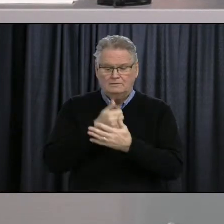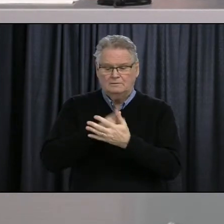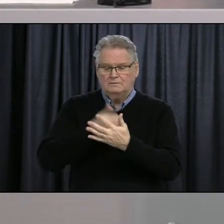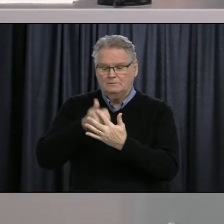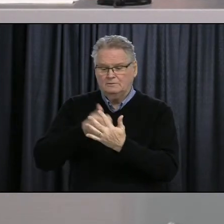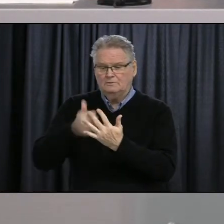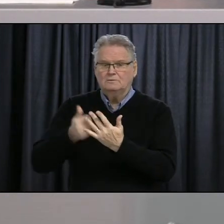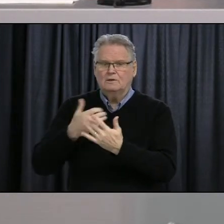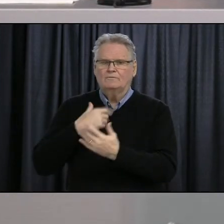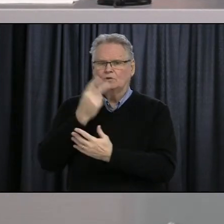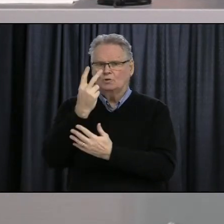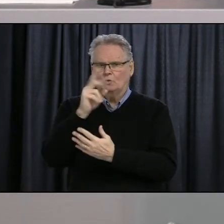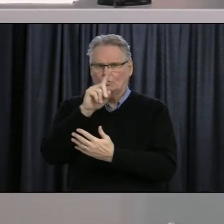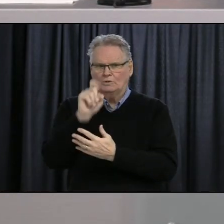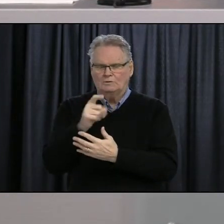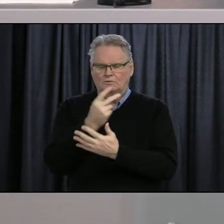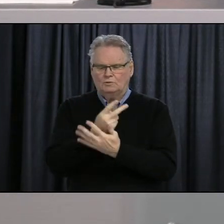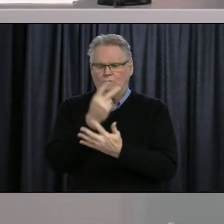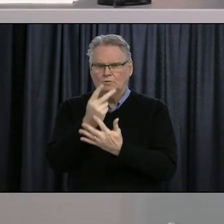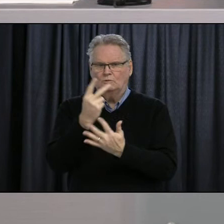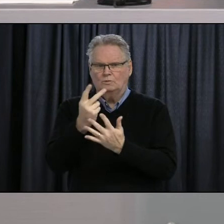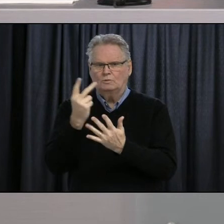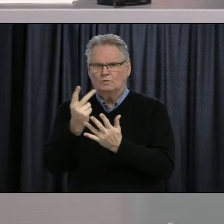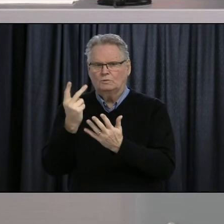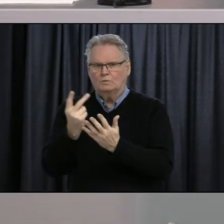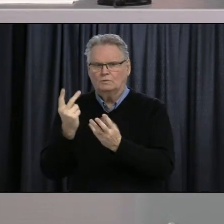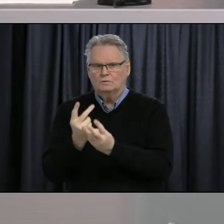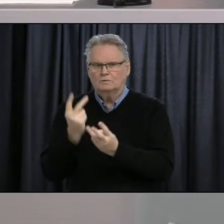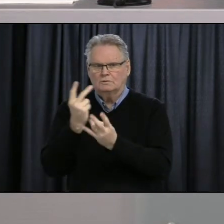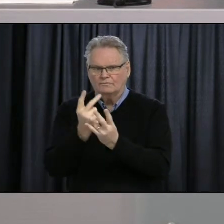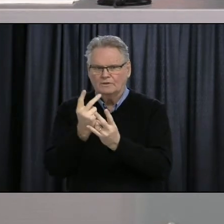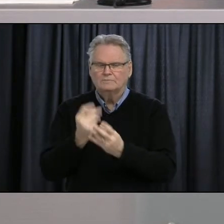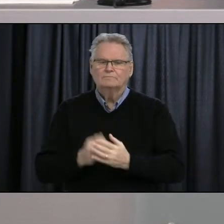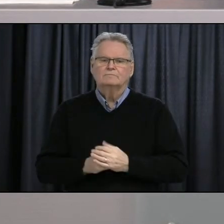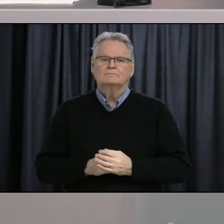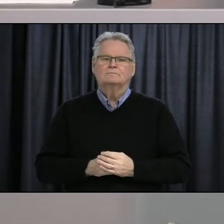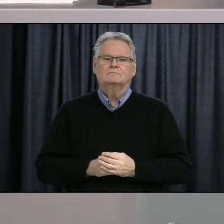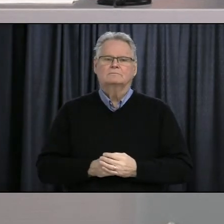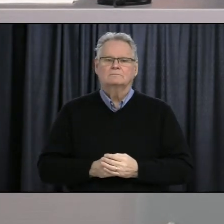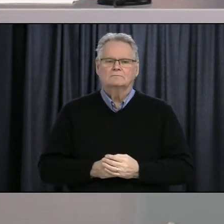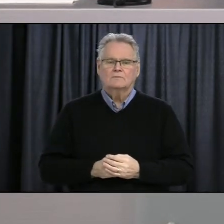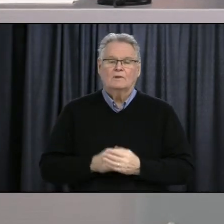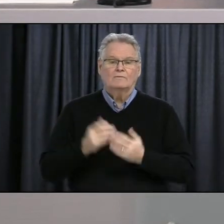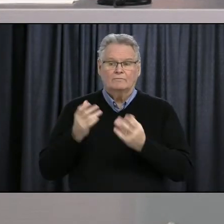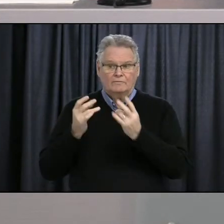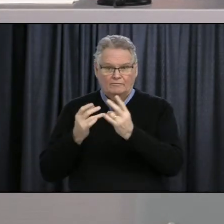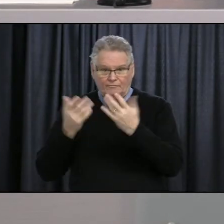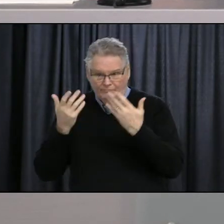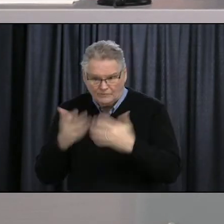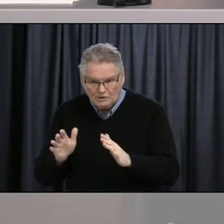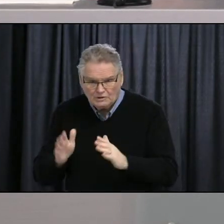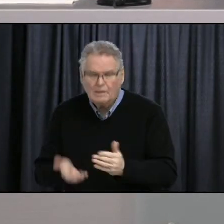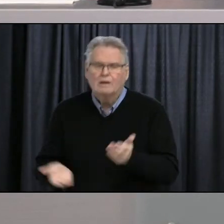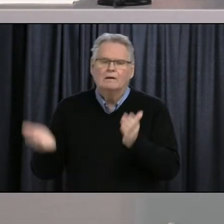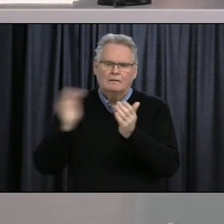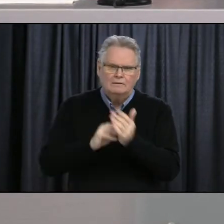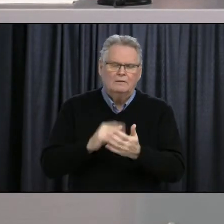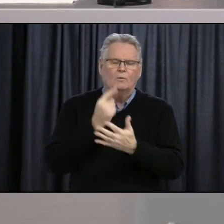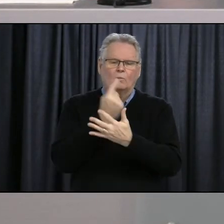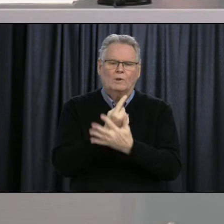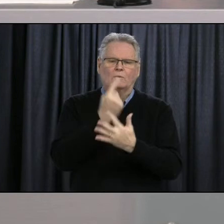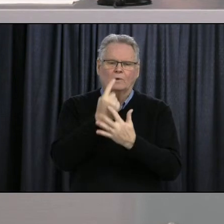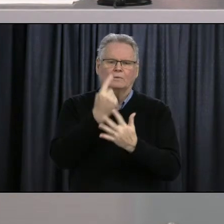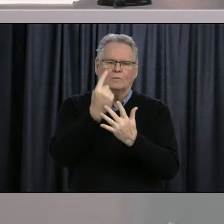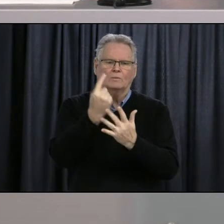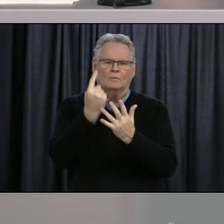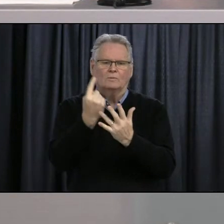to ask 1 question and 1 follow-up per round. Following this, I will ask each reporter if they have 1 final question. Our first questions are from